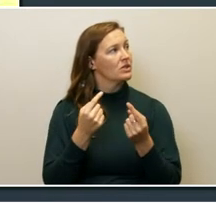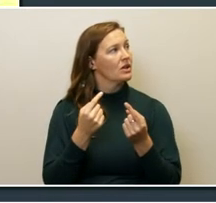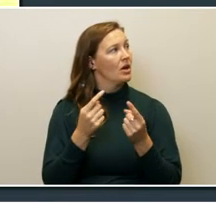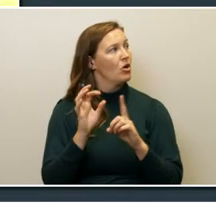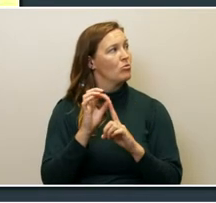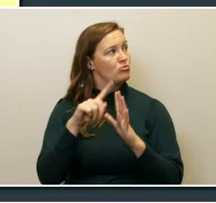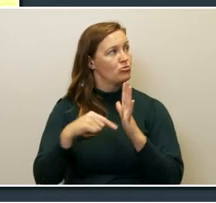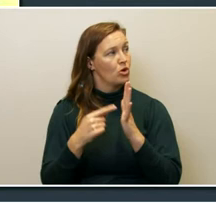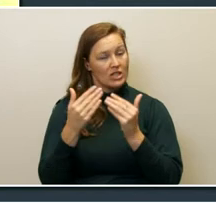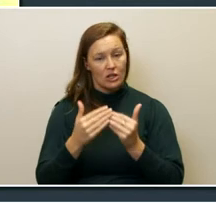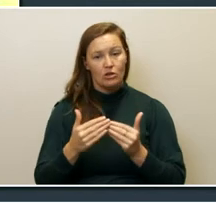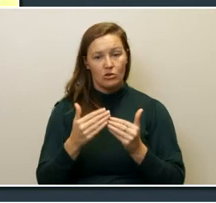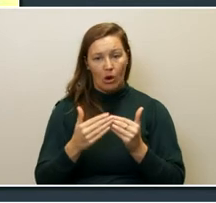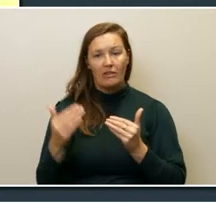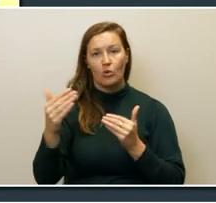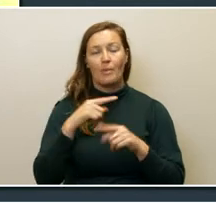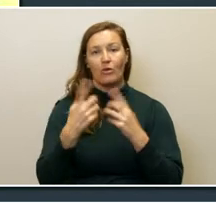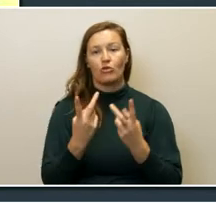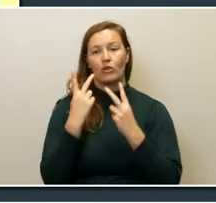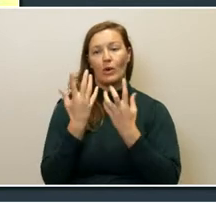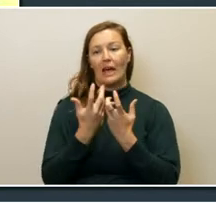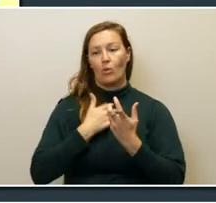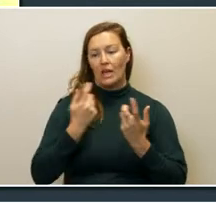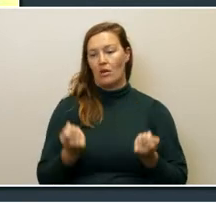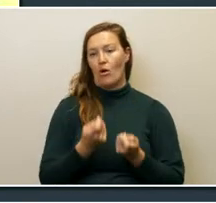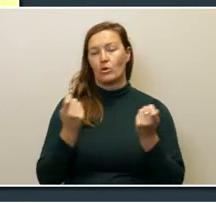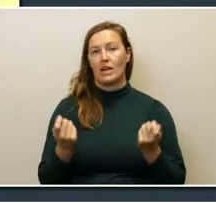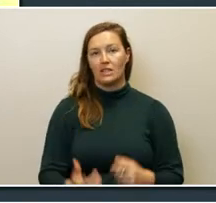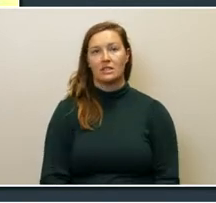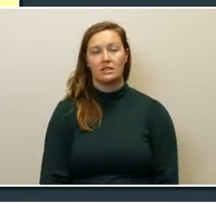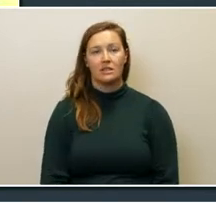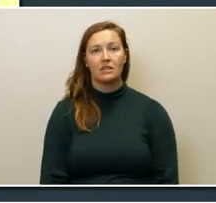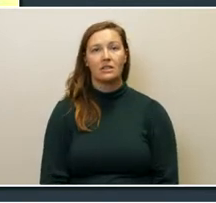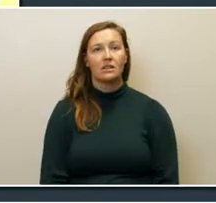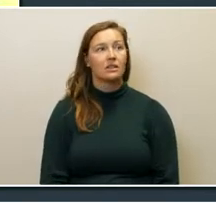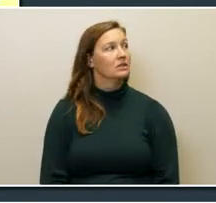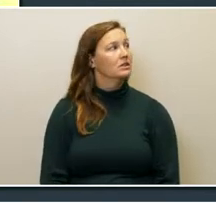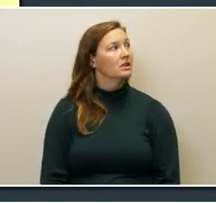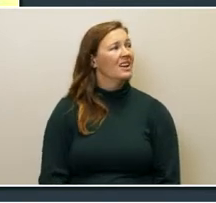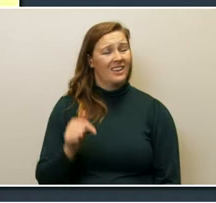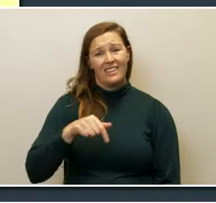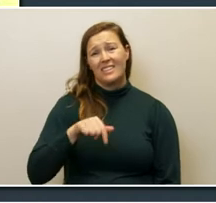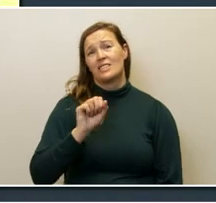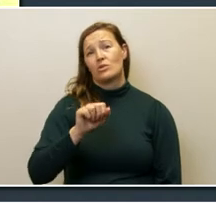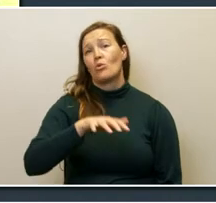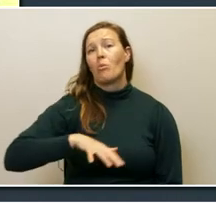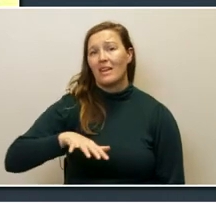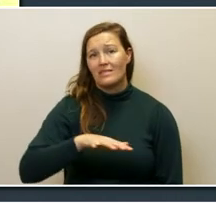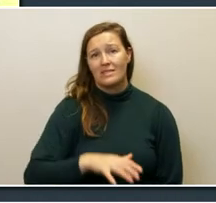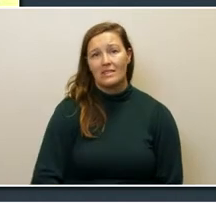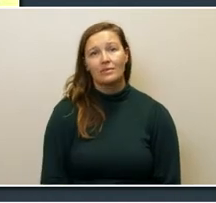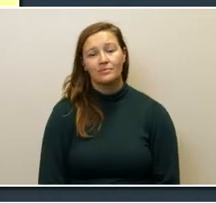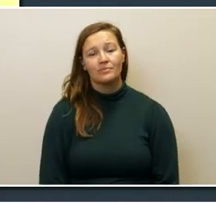a project going forward in terms of reviewing how we operate. This is your place, very much your